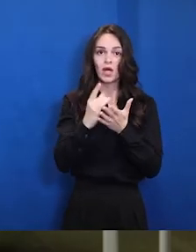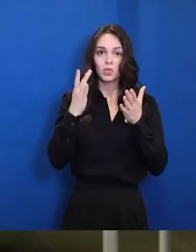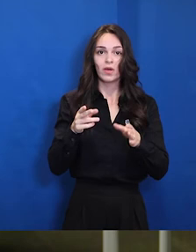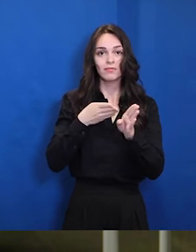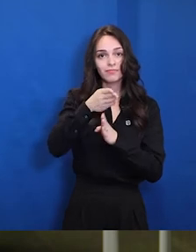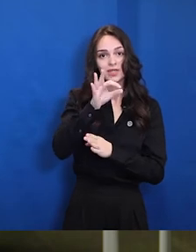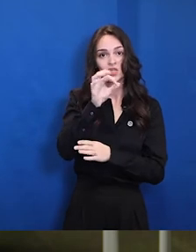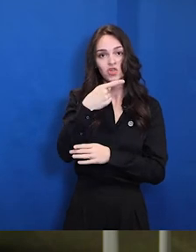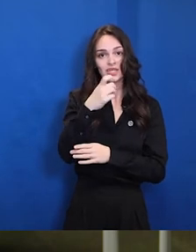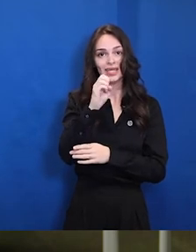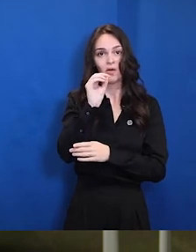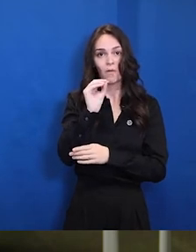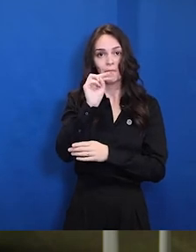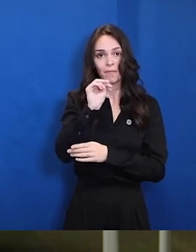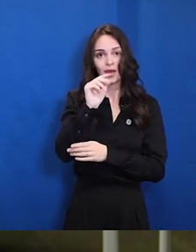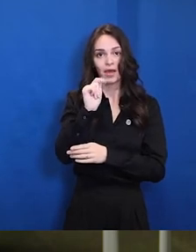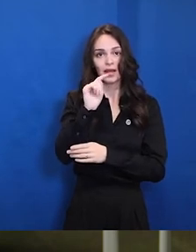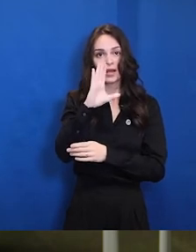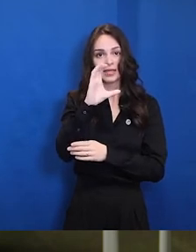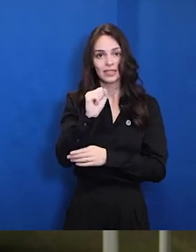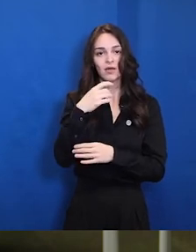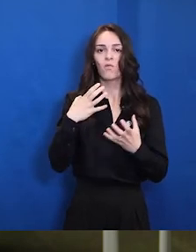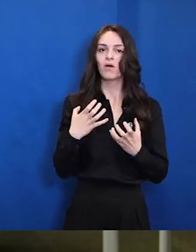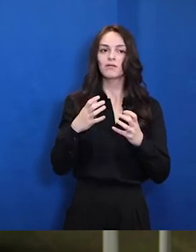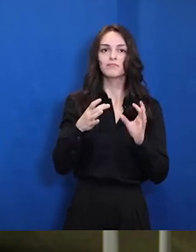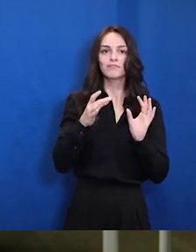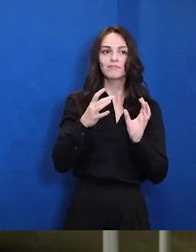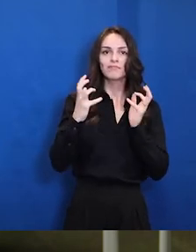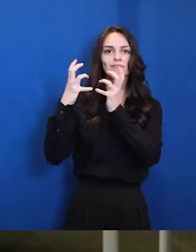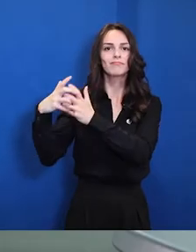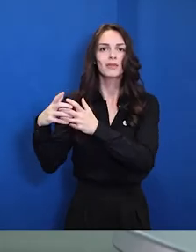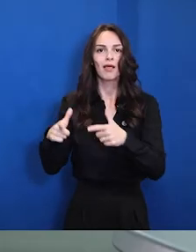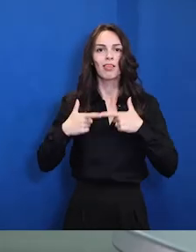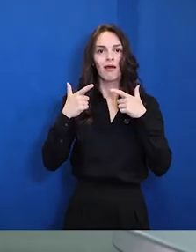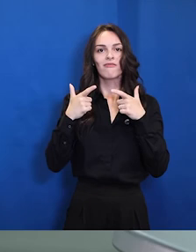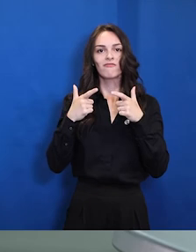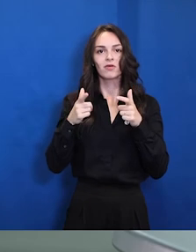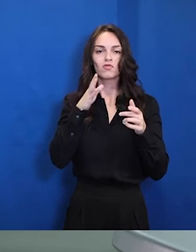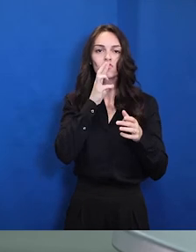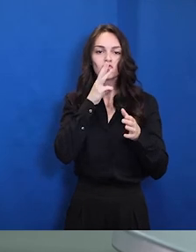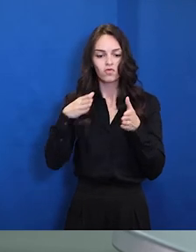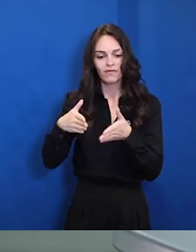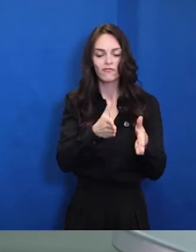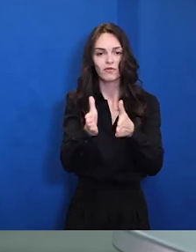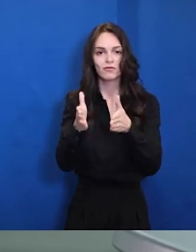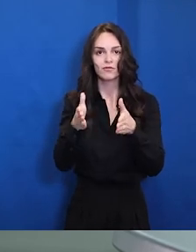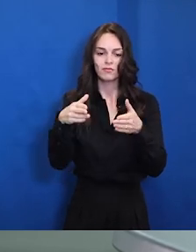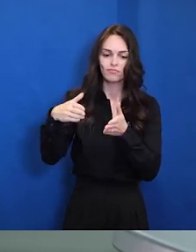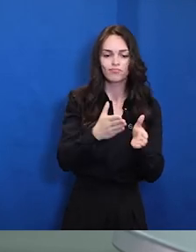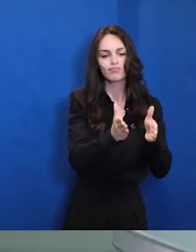field, I would love to wrap up my speech related to our field. Life is not just one straight